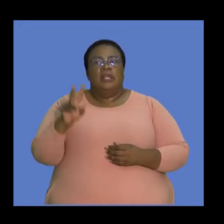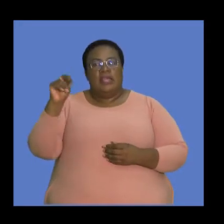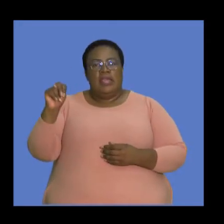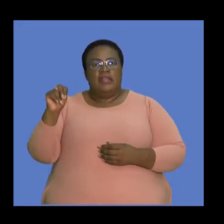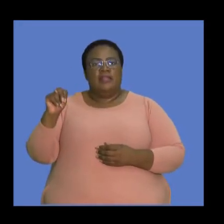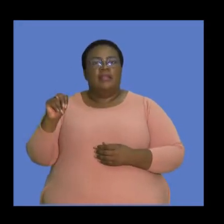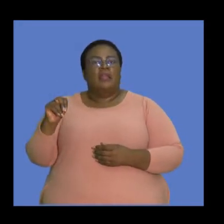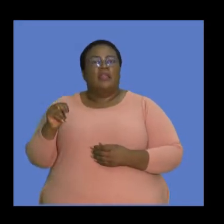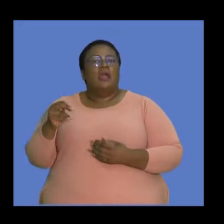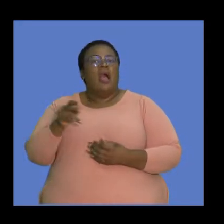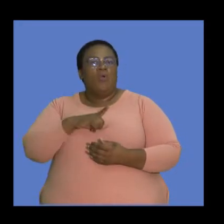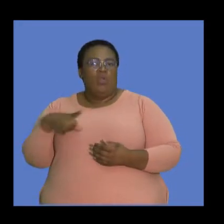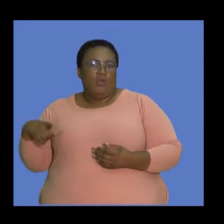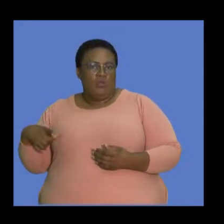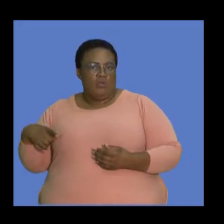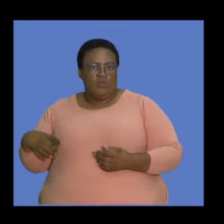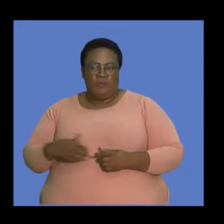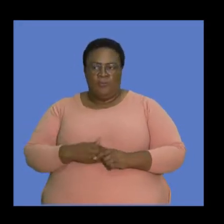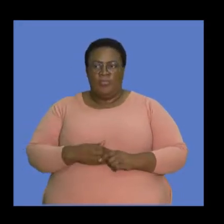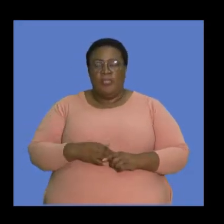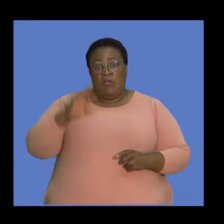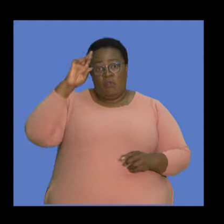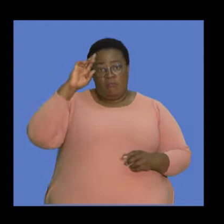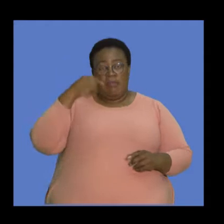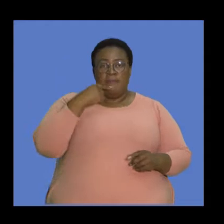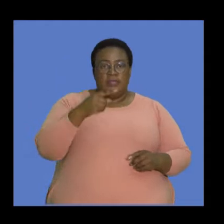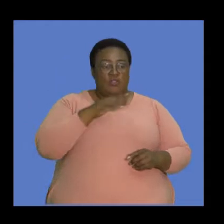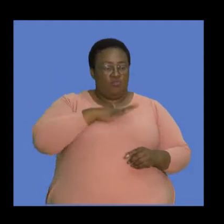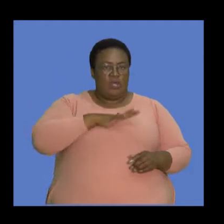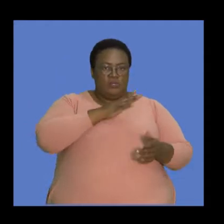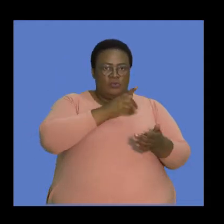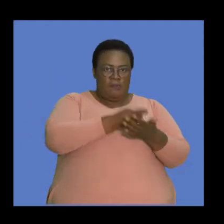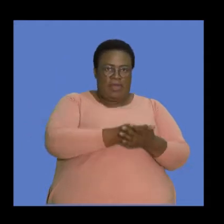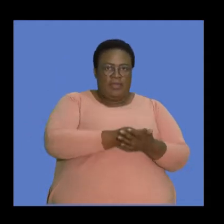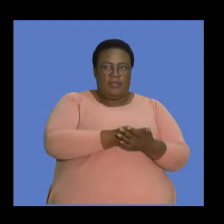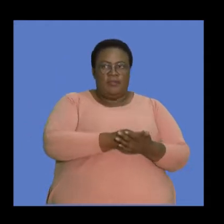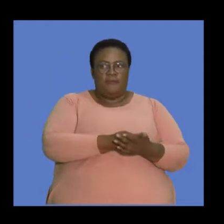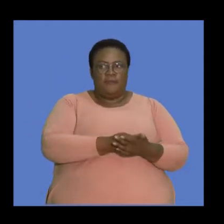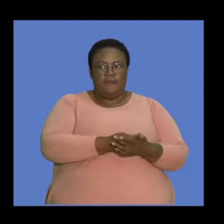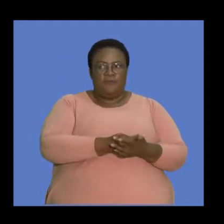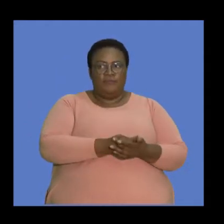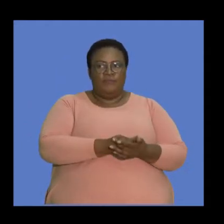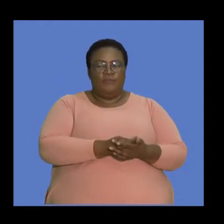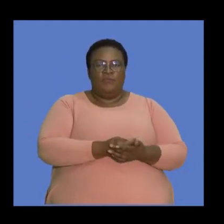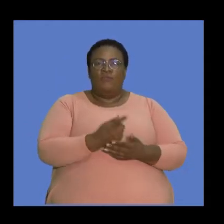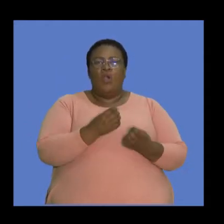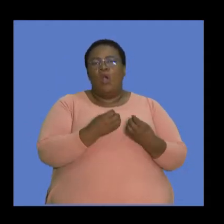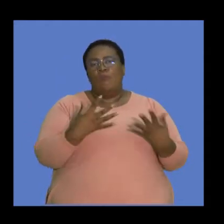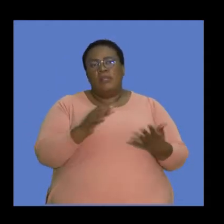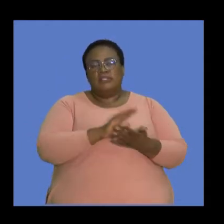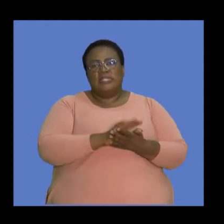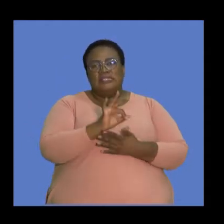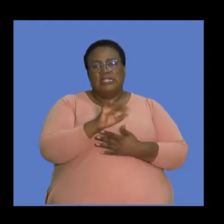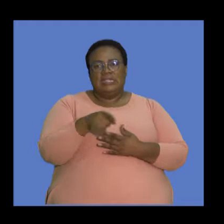Now going back to our scenario, remember we said you want to buy a PlayStation now for an amount of that. Will you?